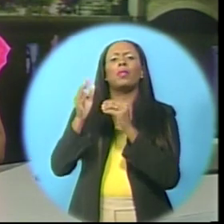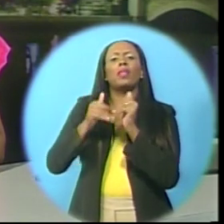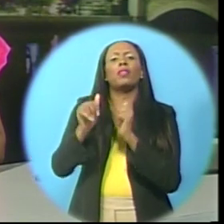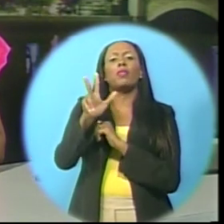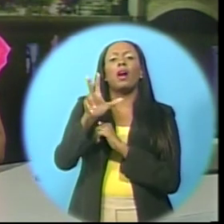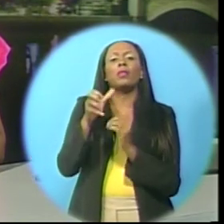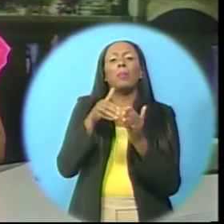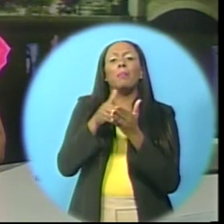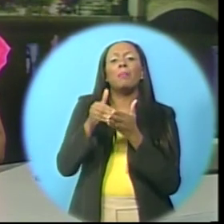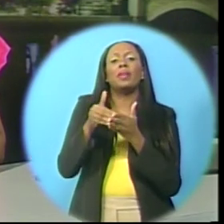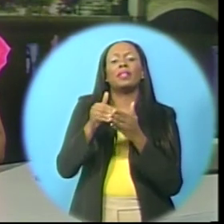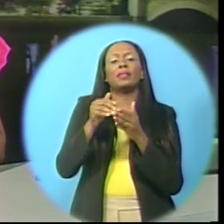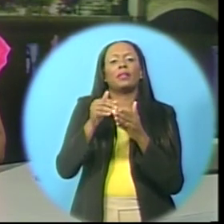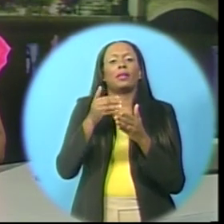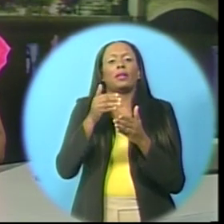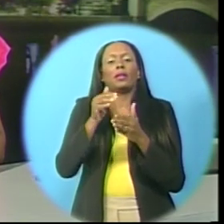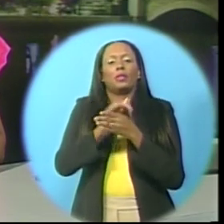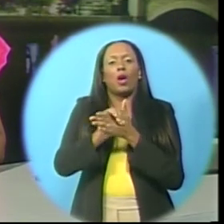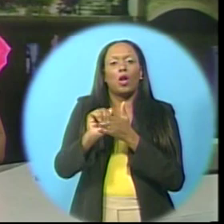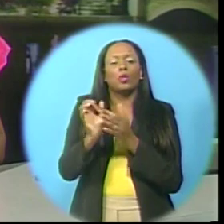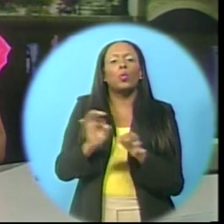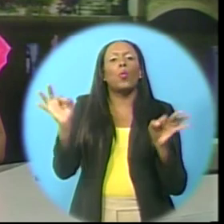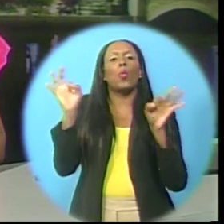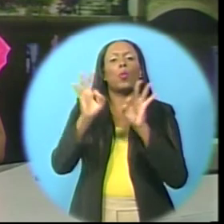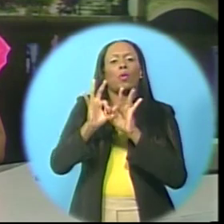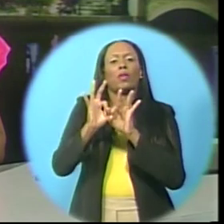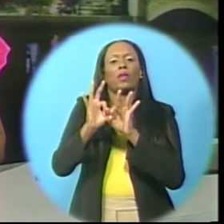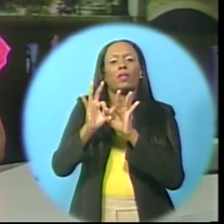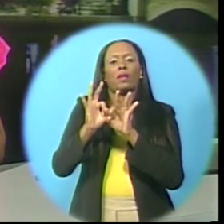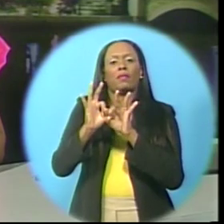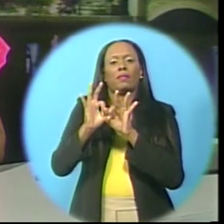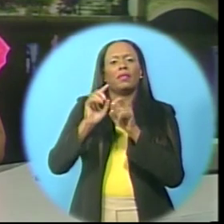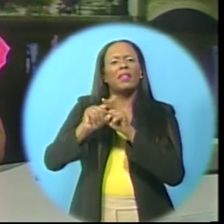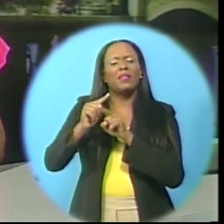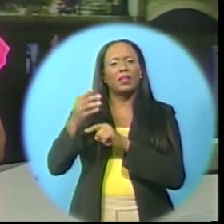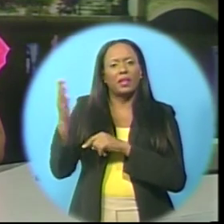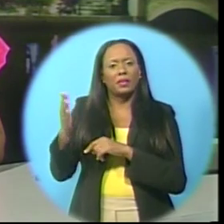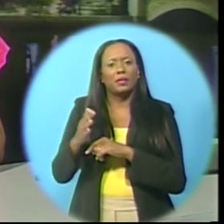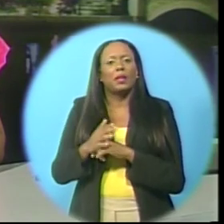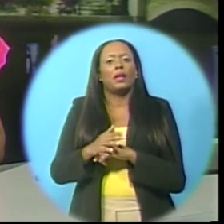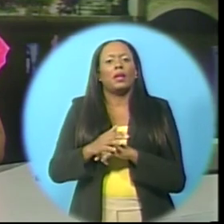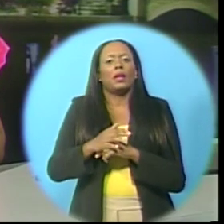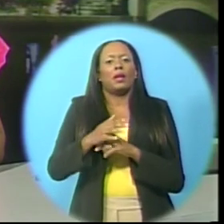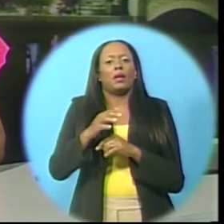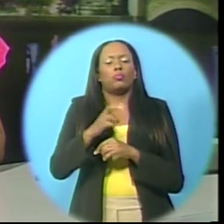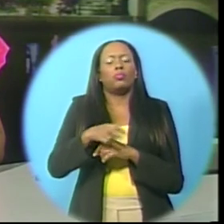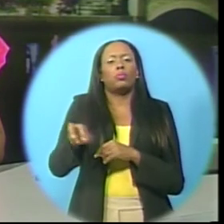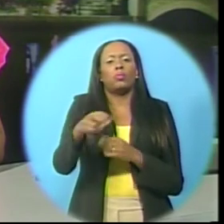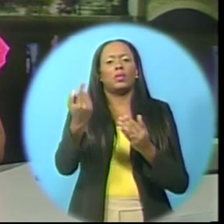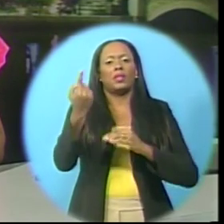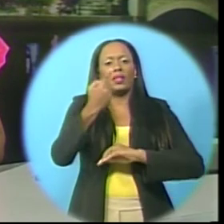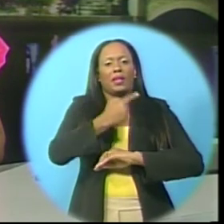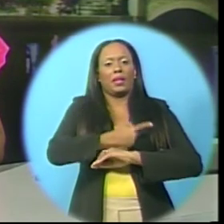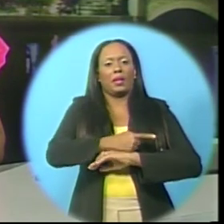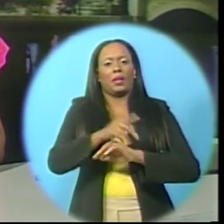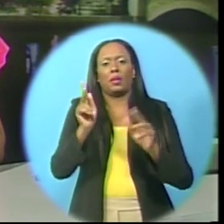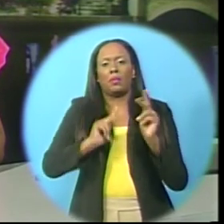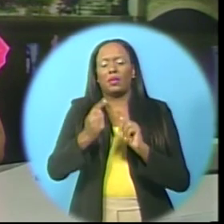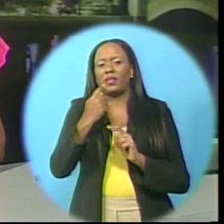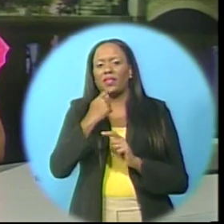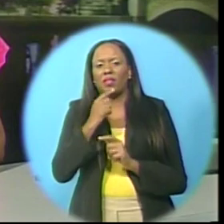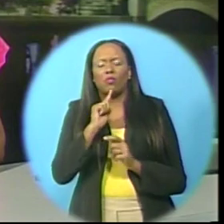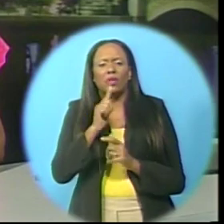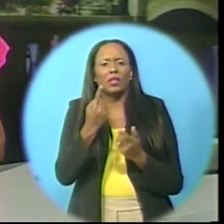Donville Innes believes the country can do more. And he made the comments during a tour of Roberts Manufacturing today, where officials said they